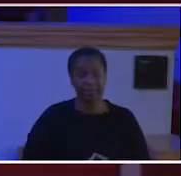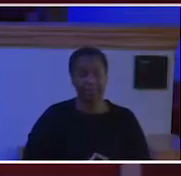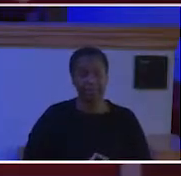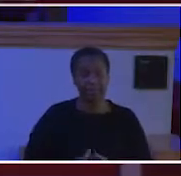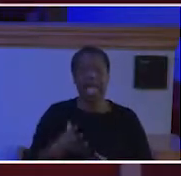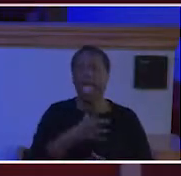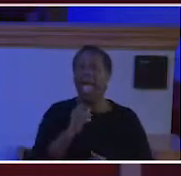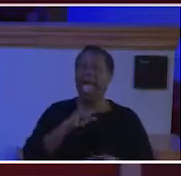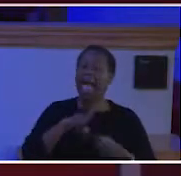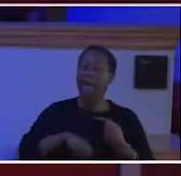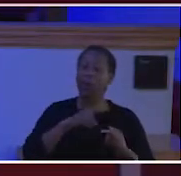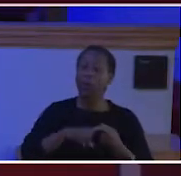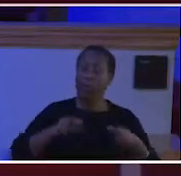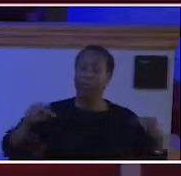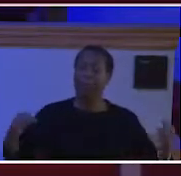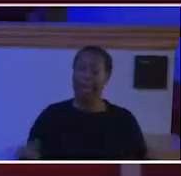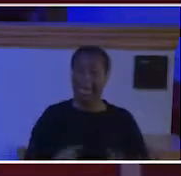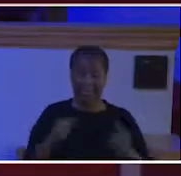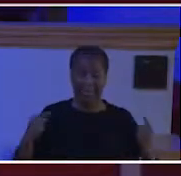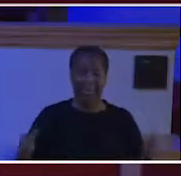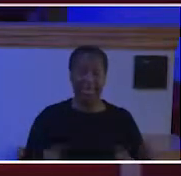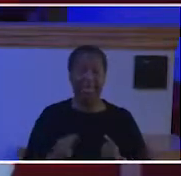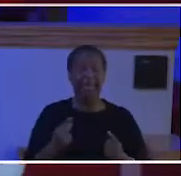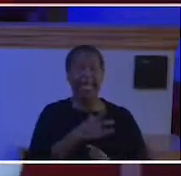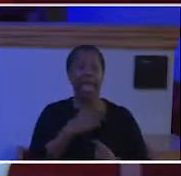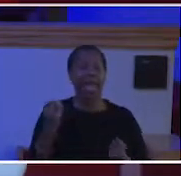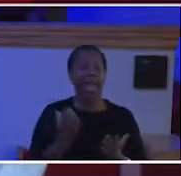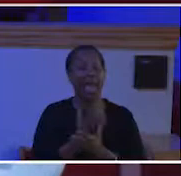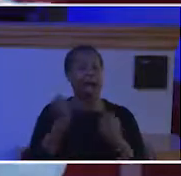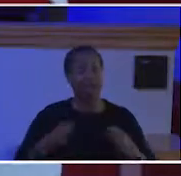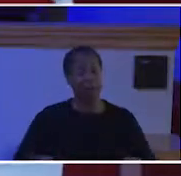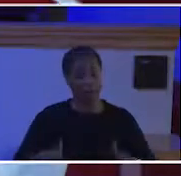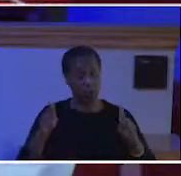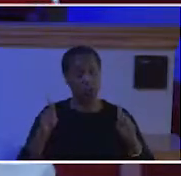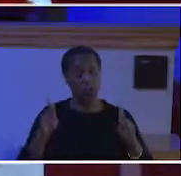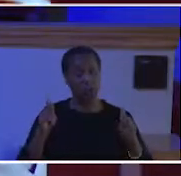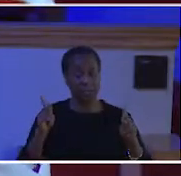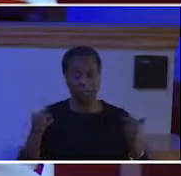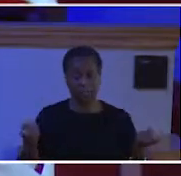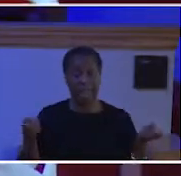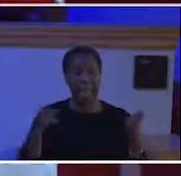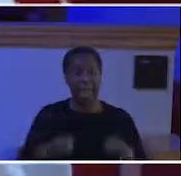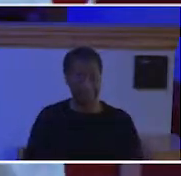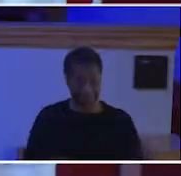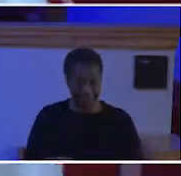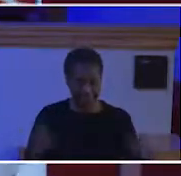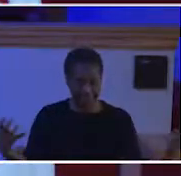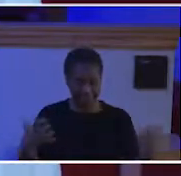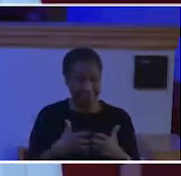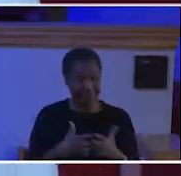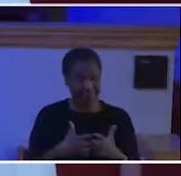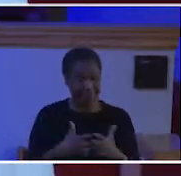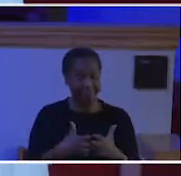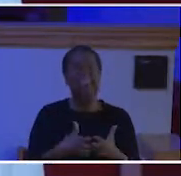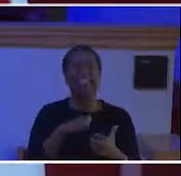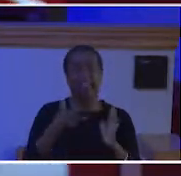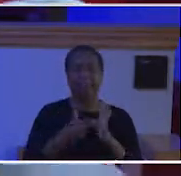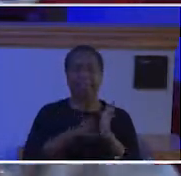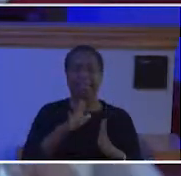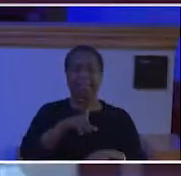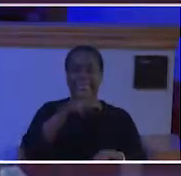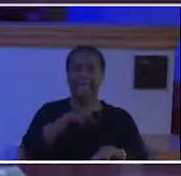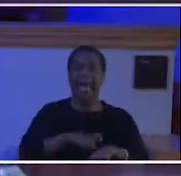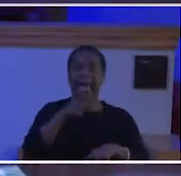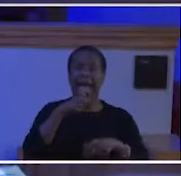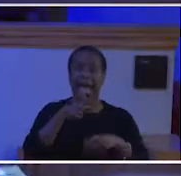And when pain and opportunity collide, it's time to